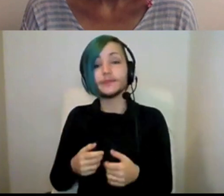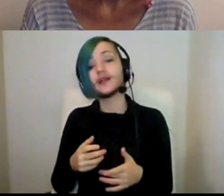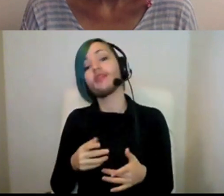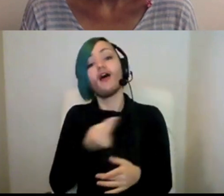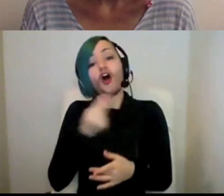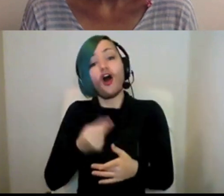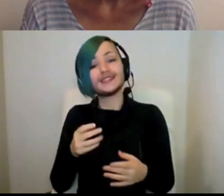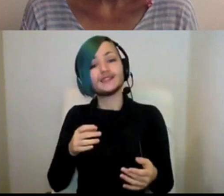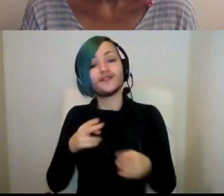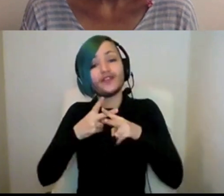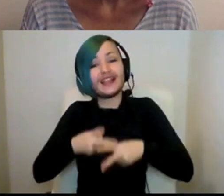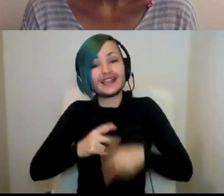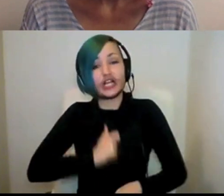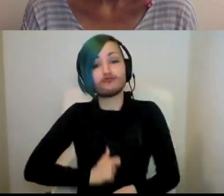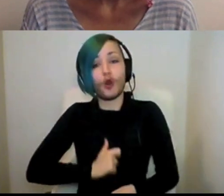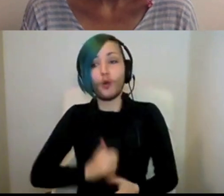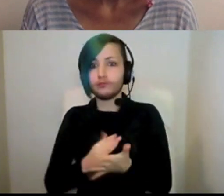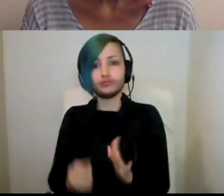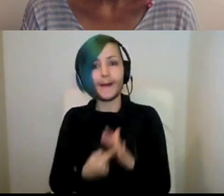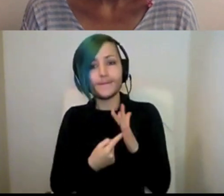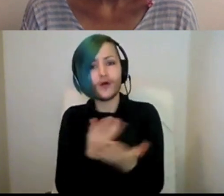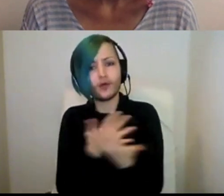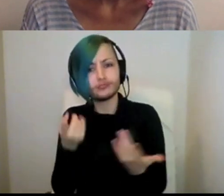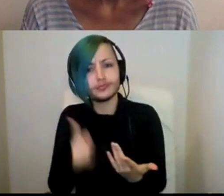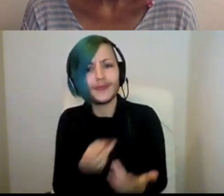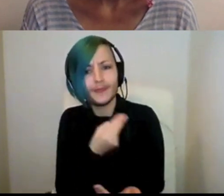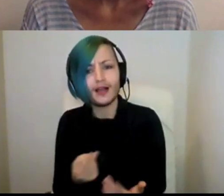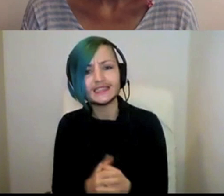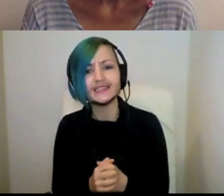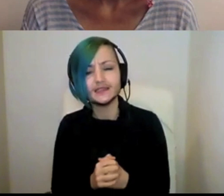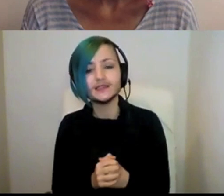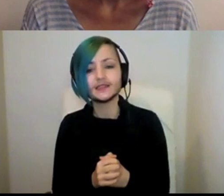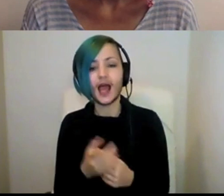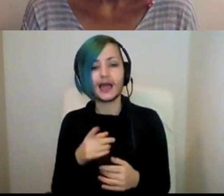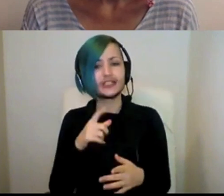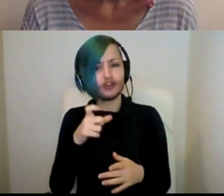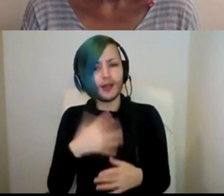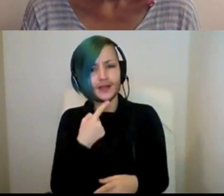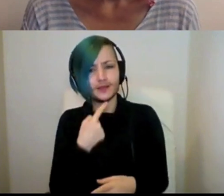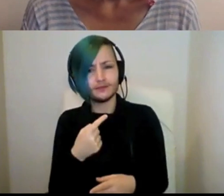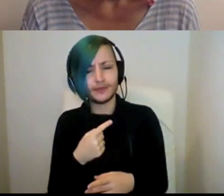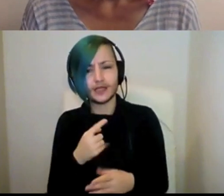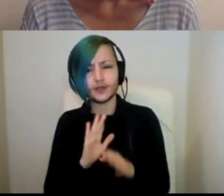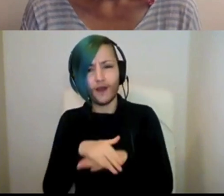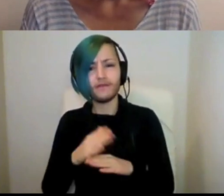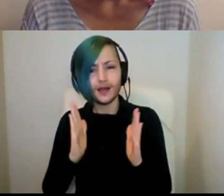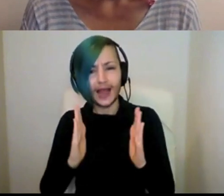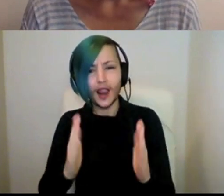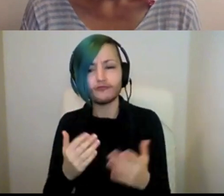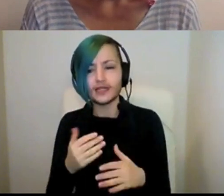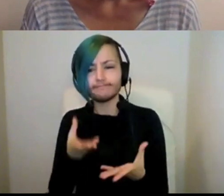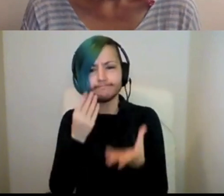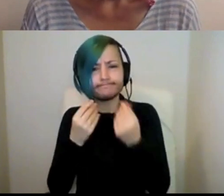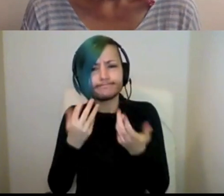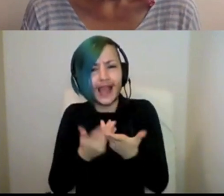And it's the same thing. I think there was a question about, which Charlotte mentioned too, about galleries and learning how to work with